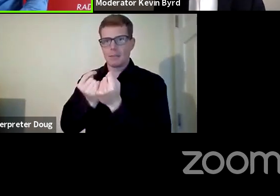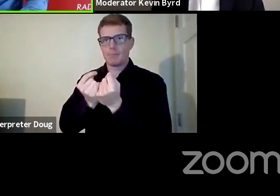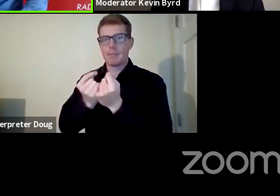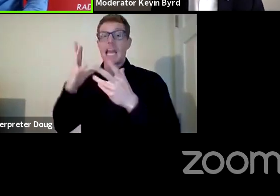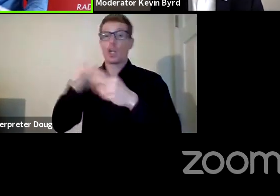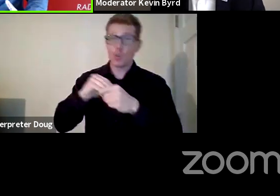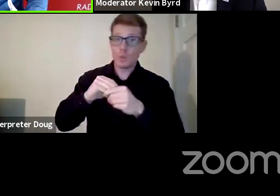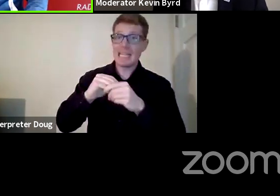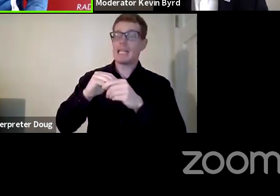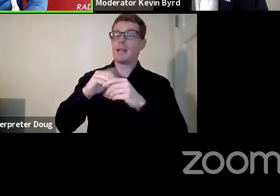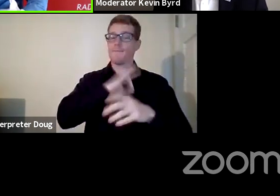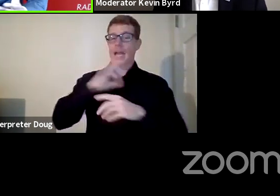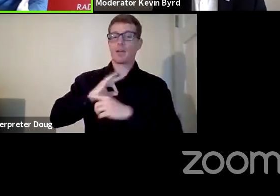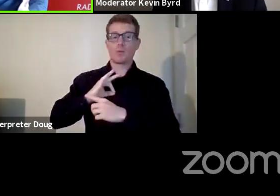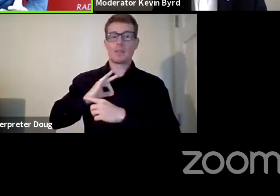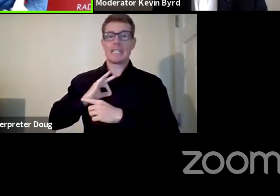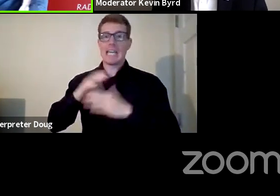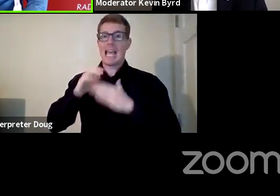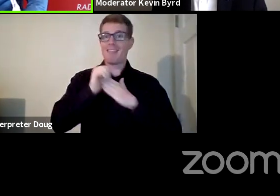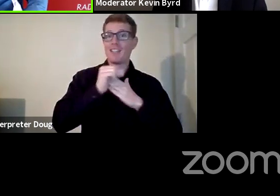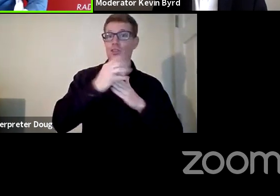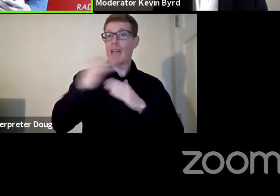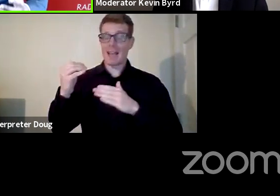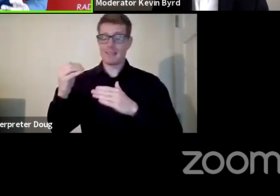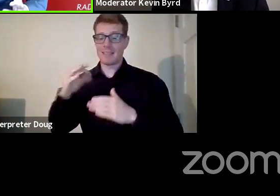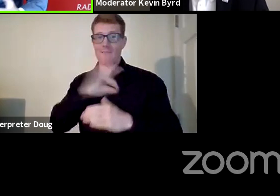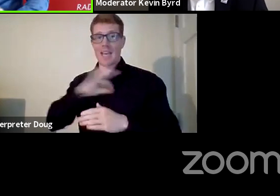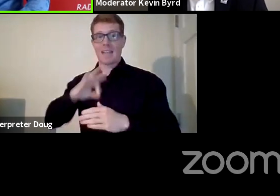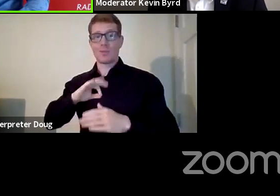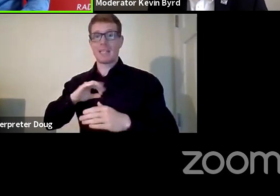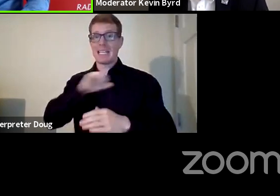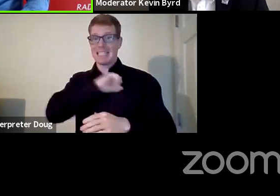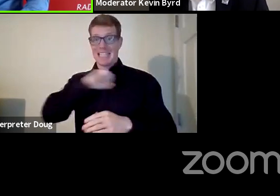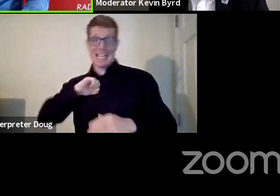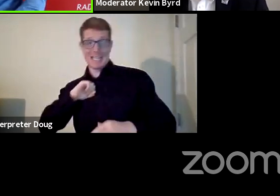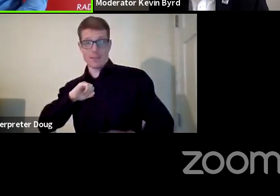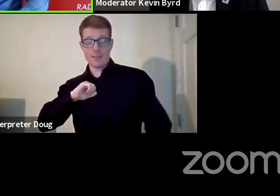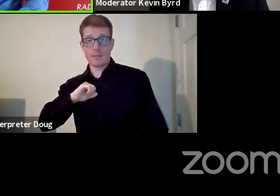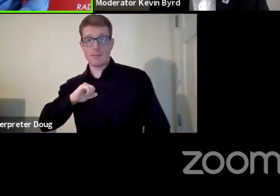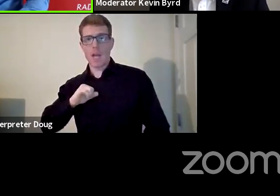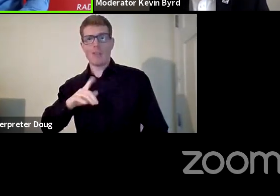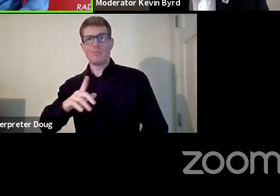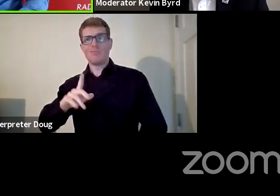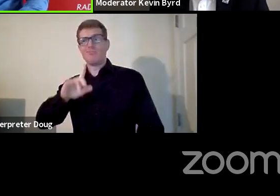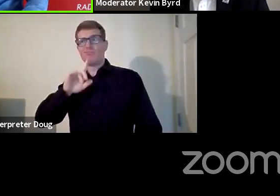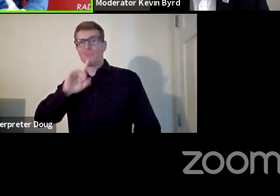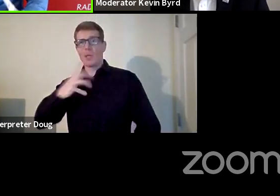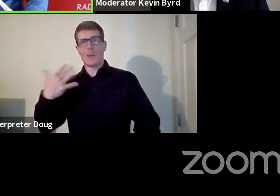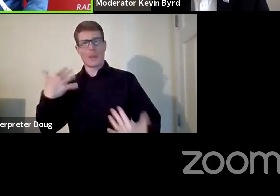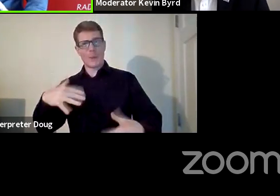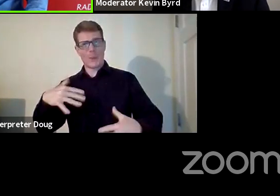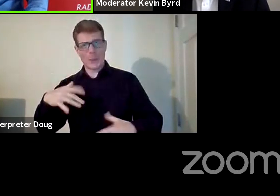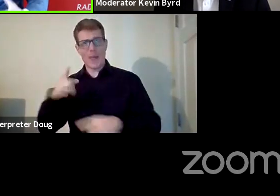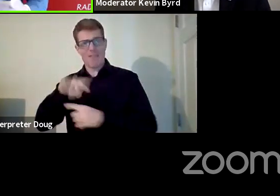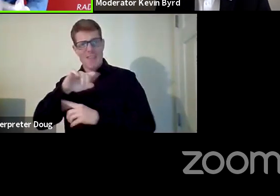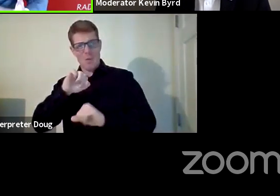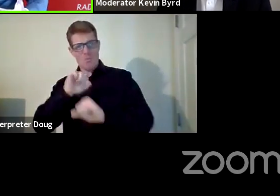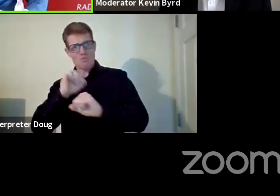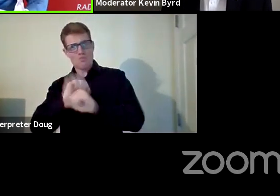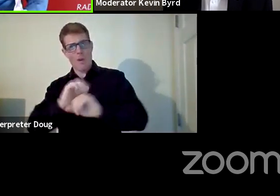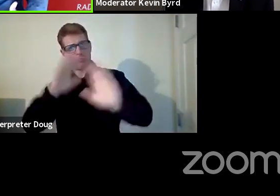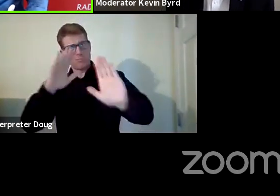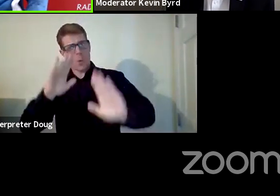senate. And so it's really been great watching those that group work together and some of the work that they've done. And they've provided a lot